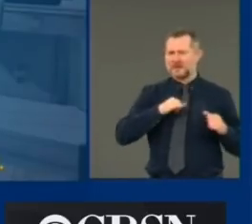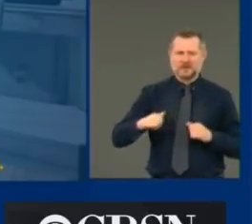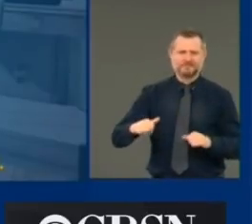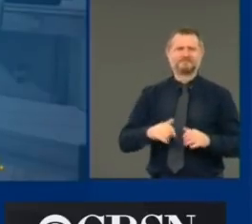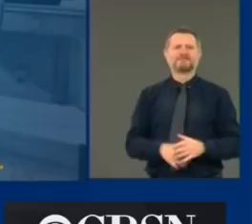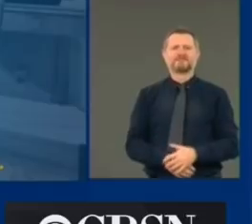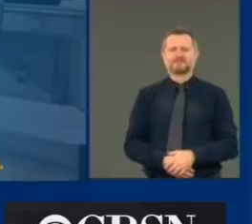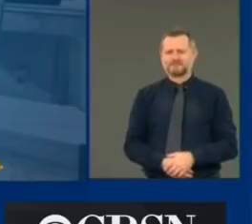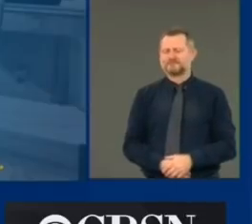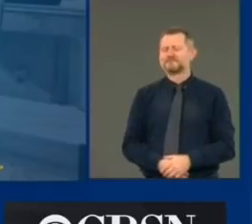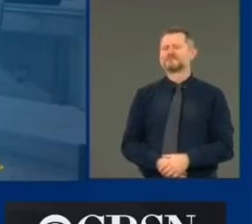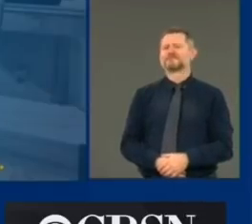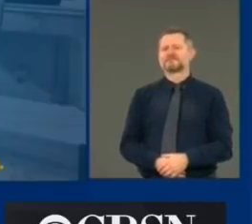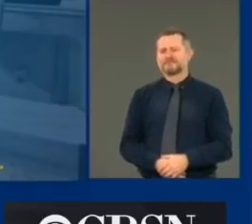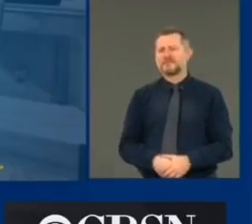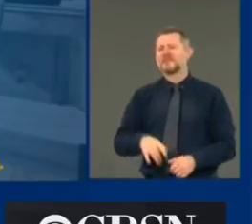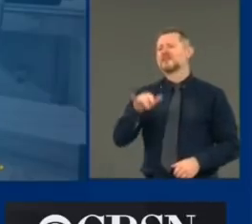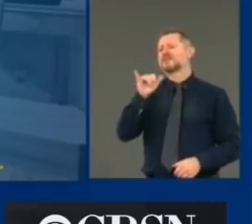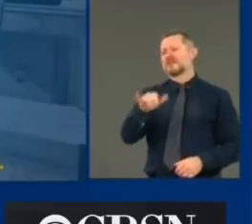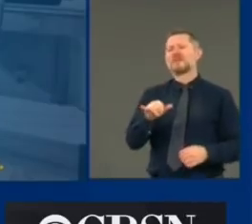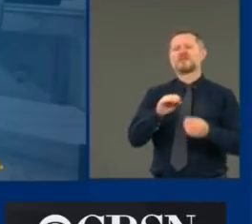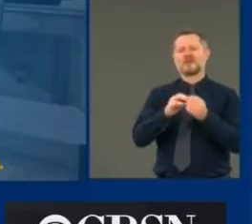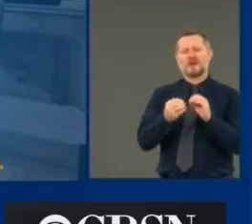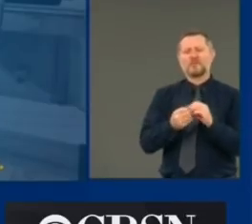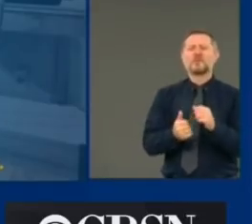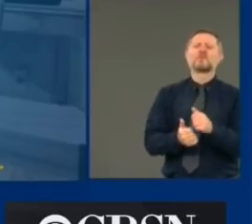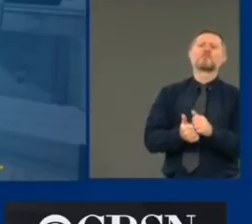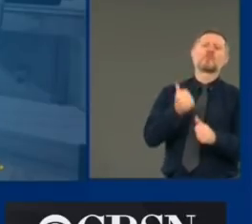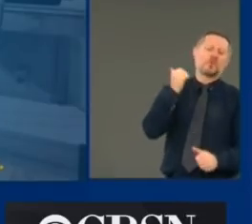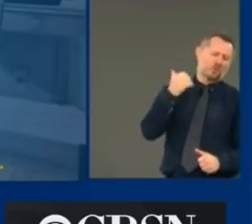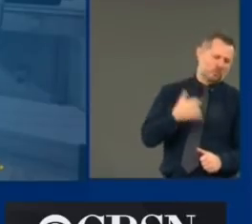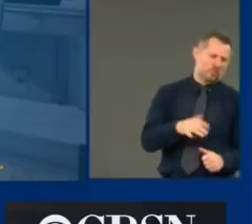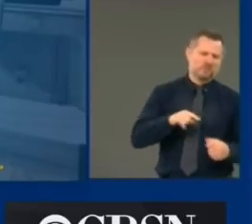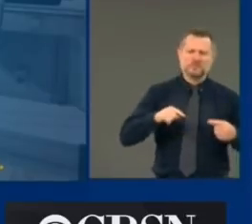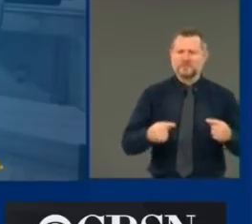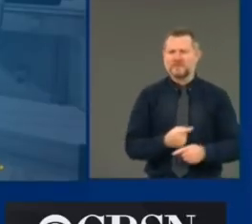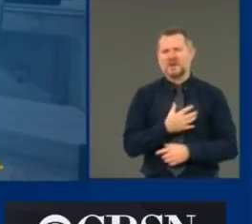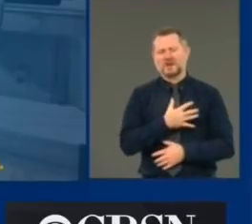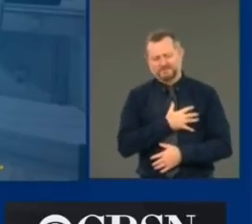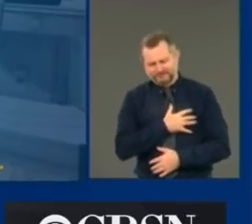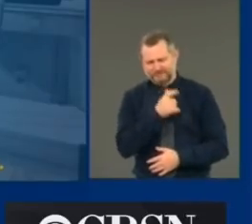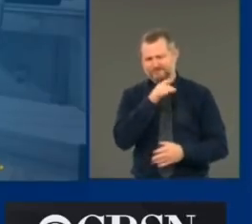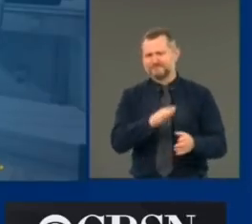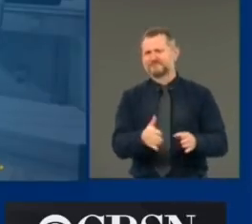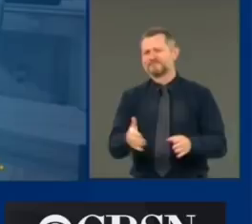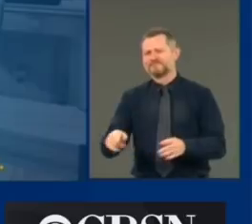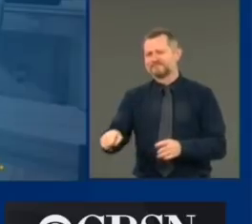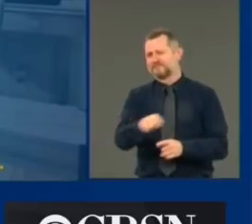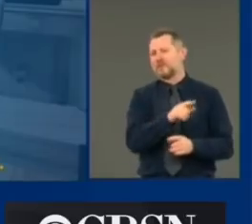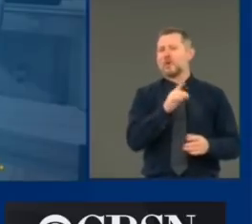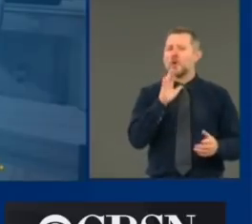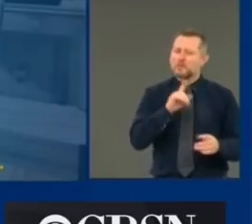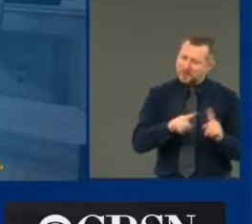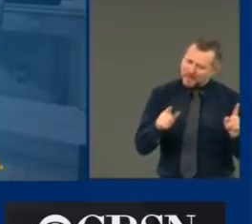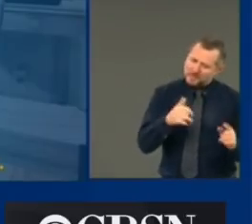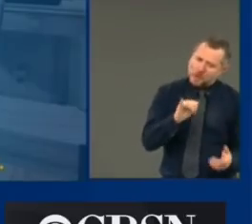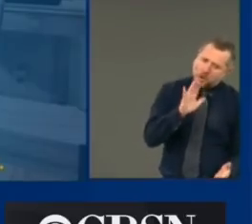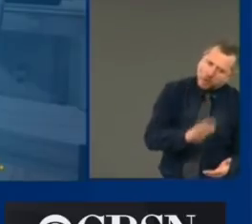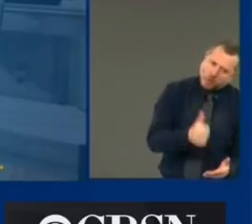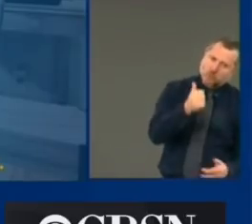number that is the most painful, and it is the lowest level since this